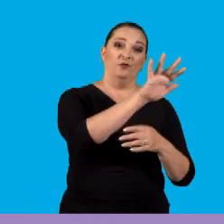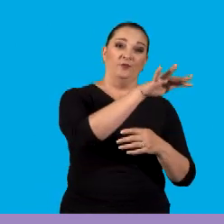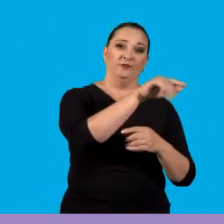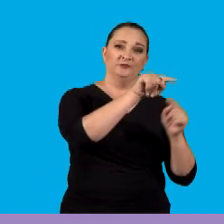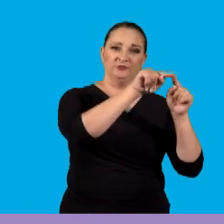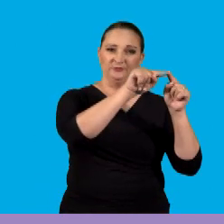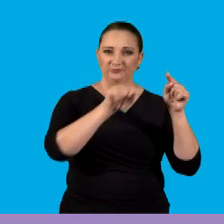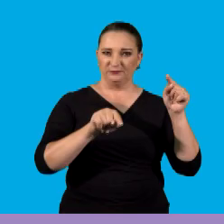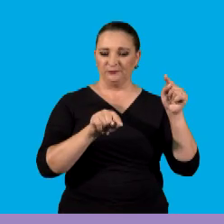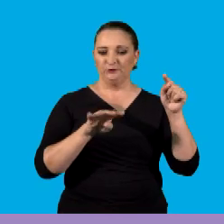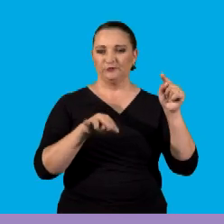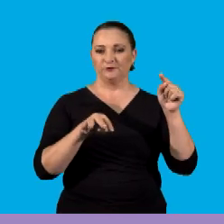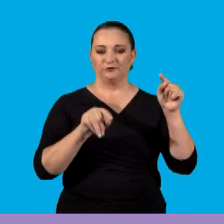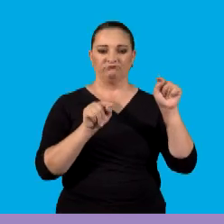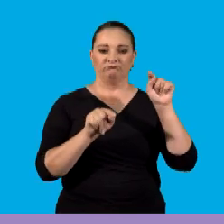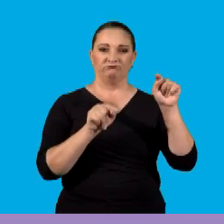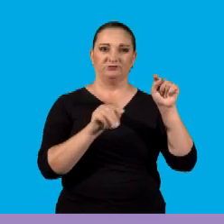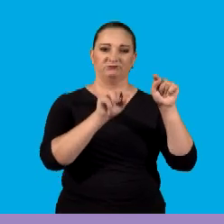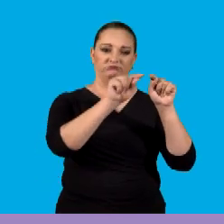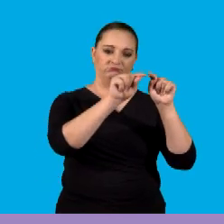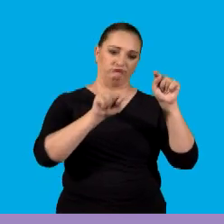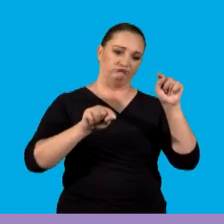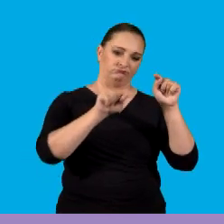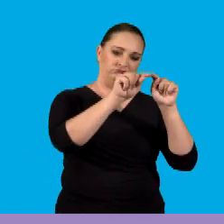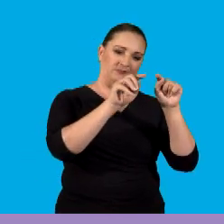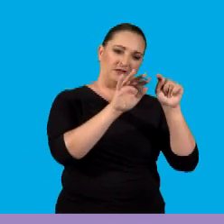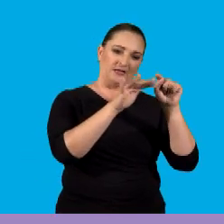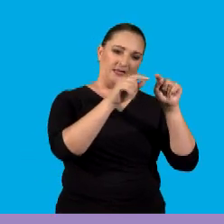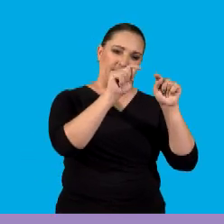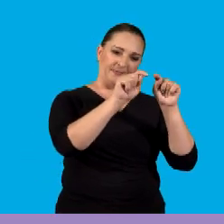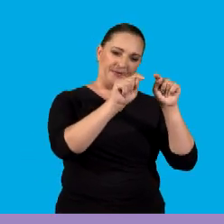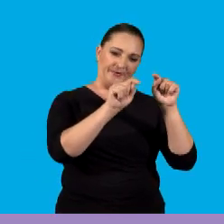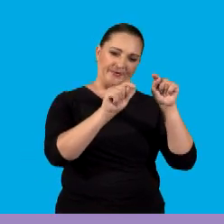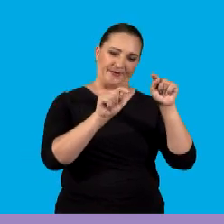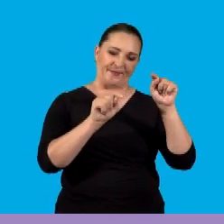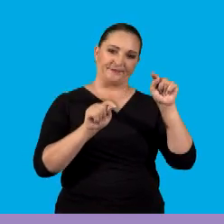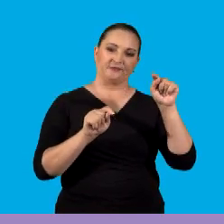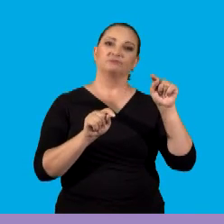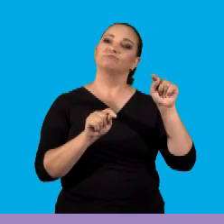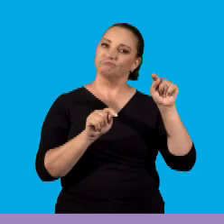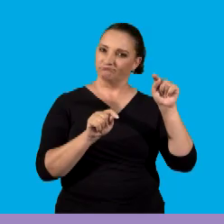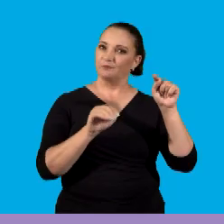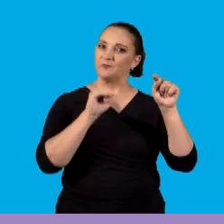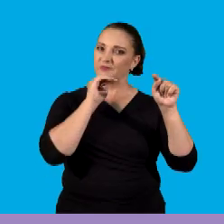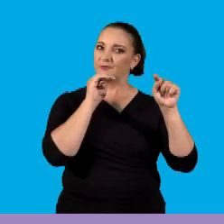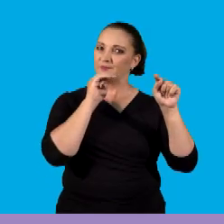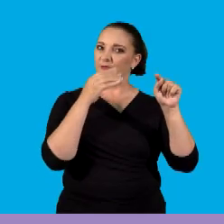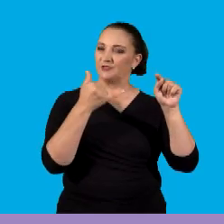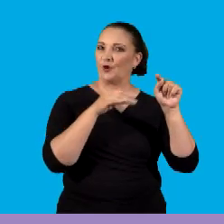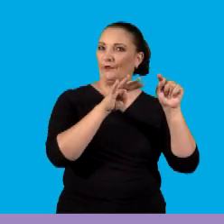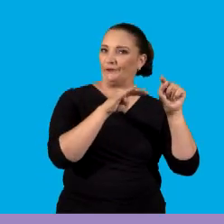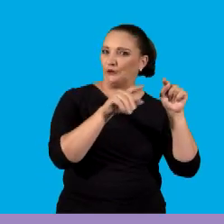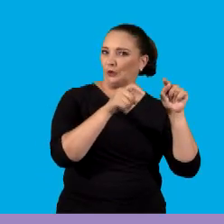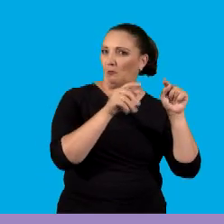dropping from 15 degrees to 14 degrees, there are temperatures in between, and that could be